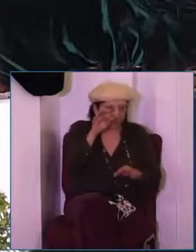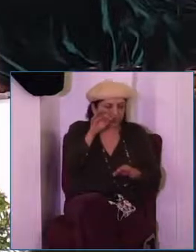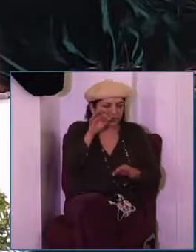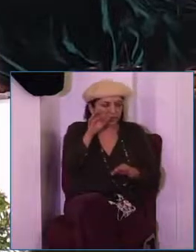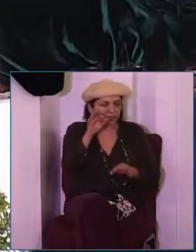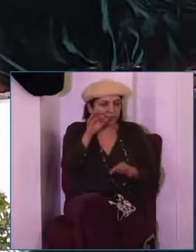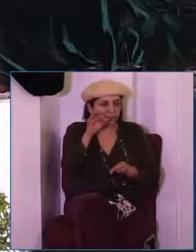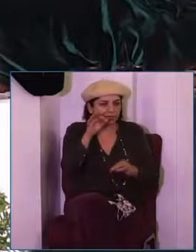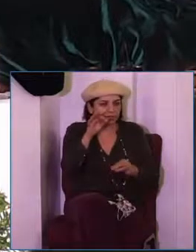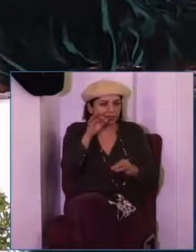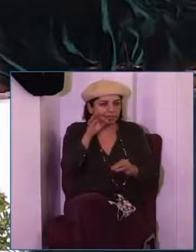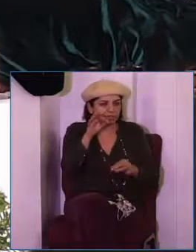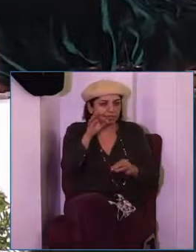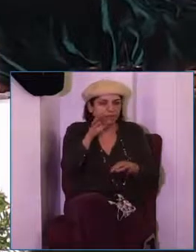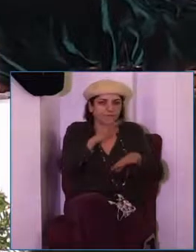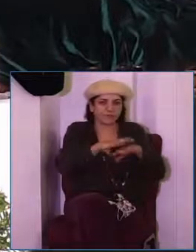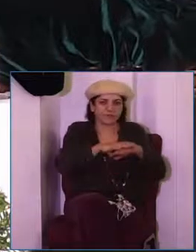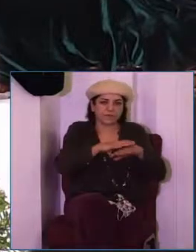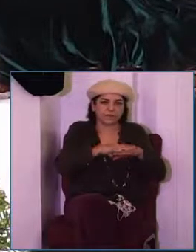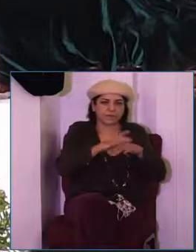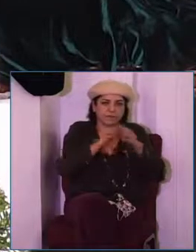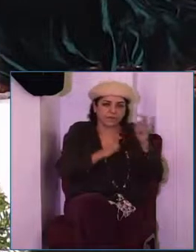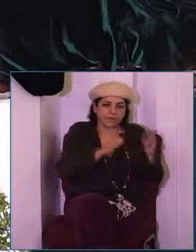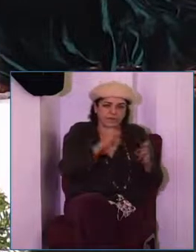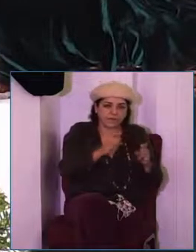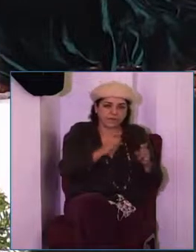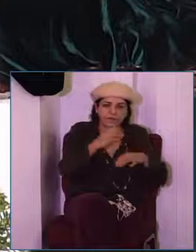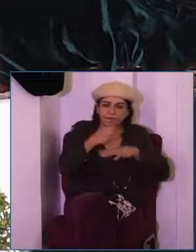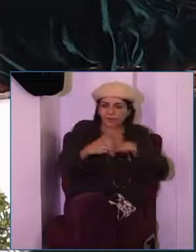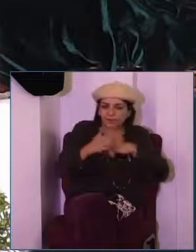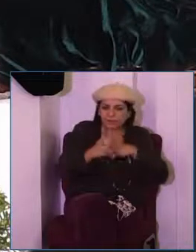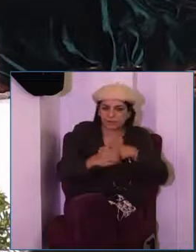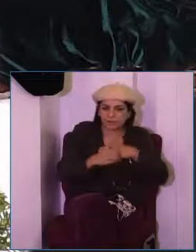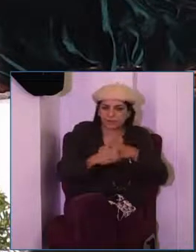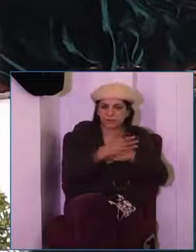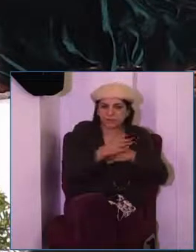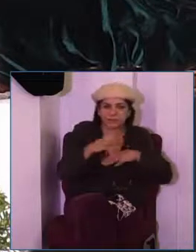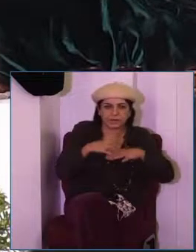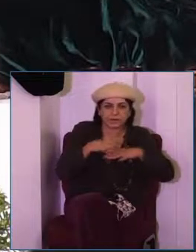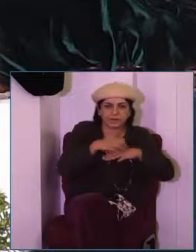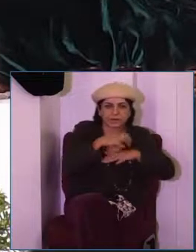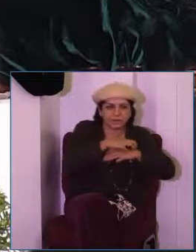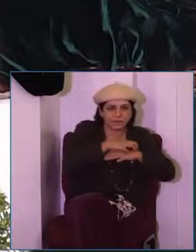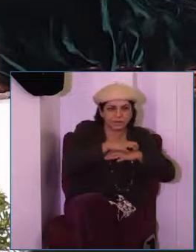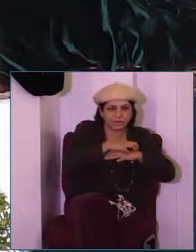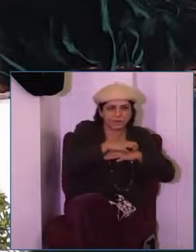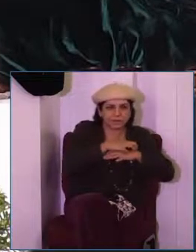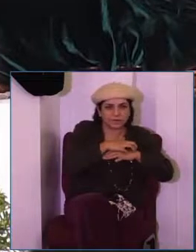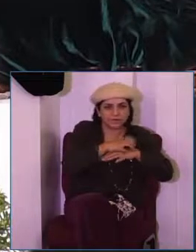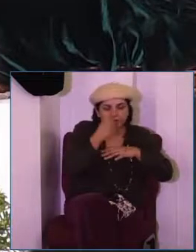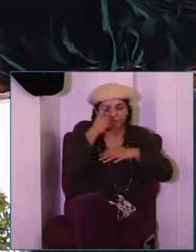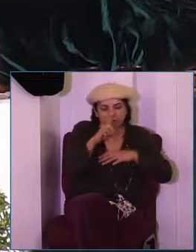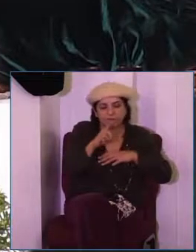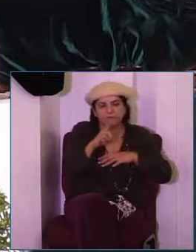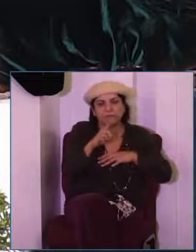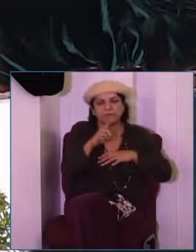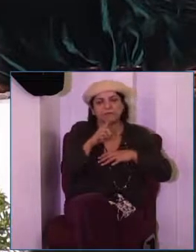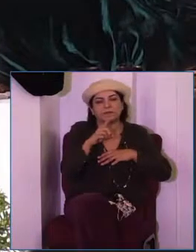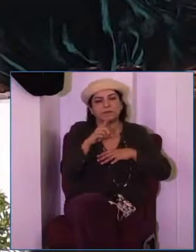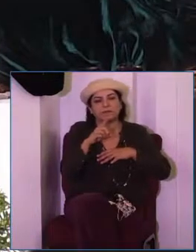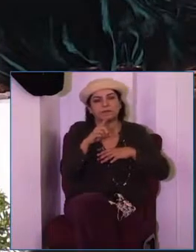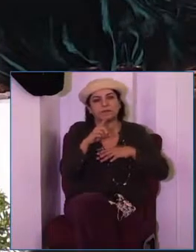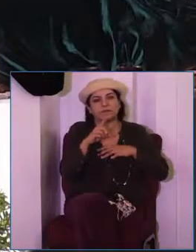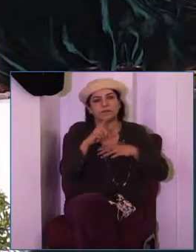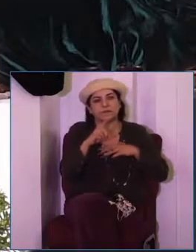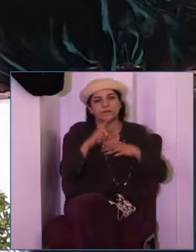of the vine, that they might be for us the presence of the living Christ. Pour out your